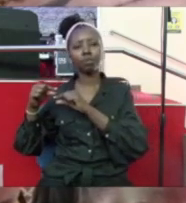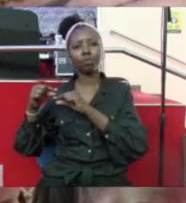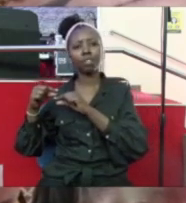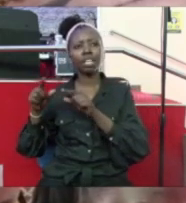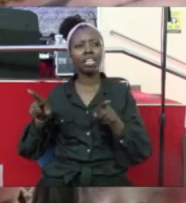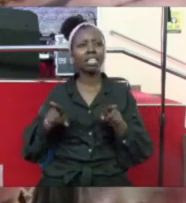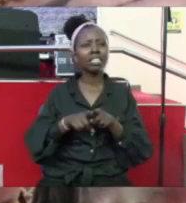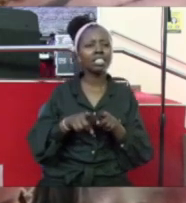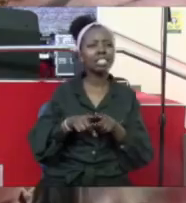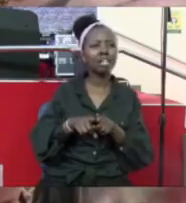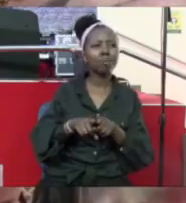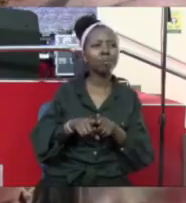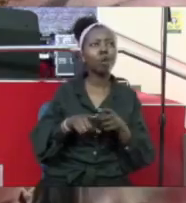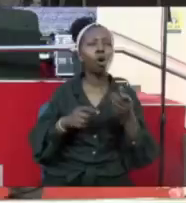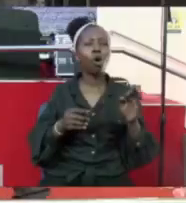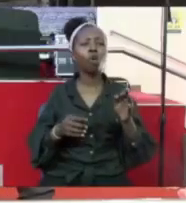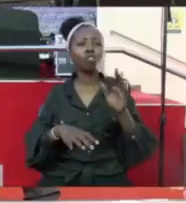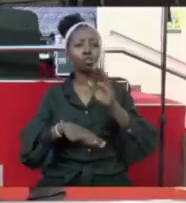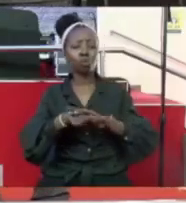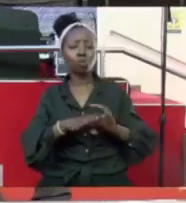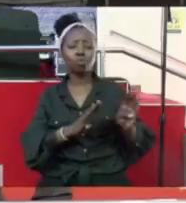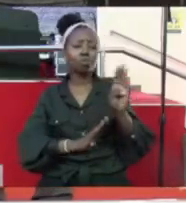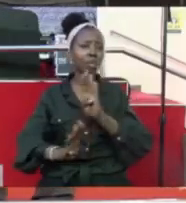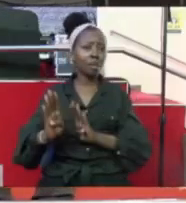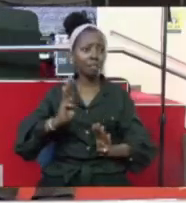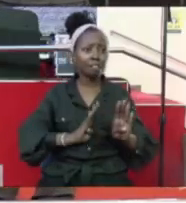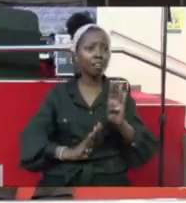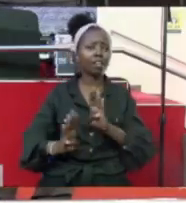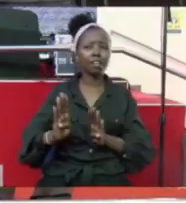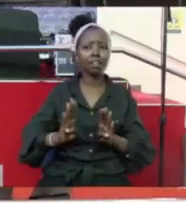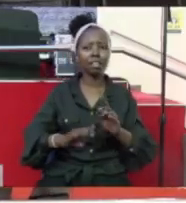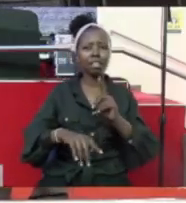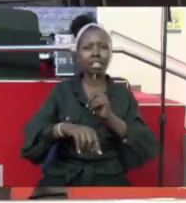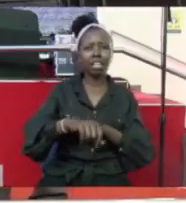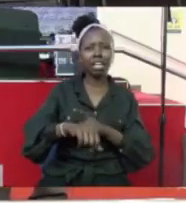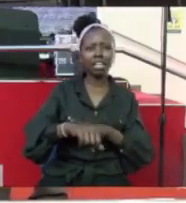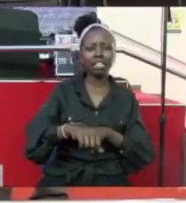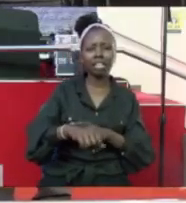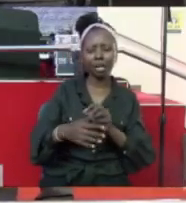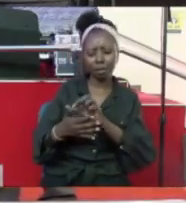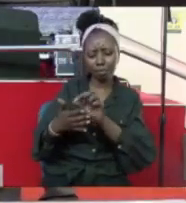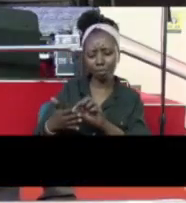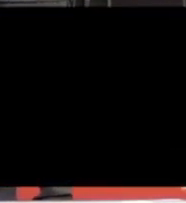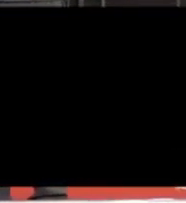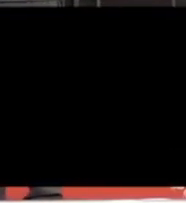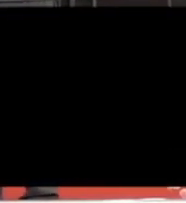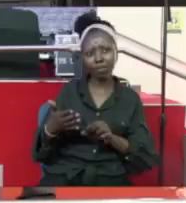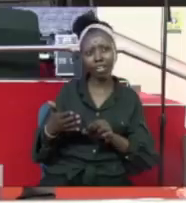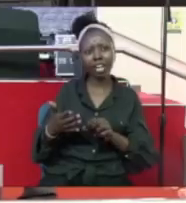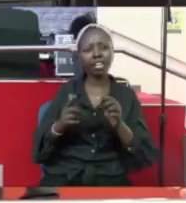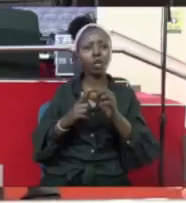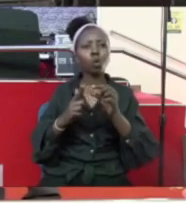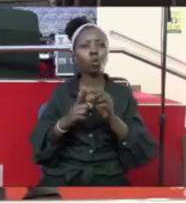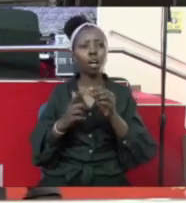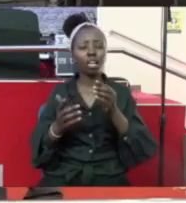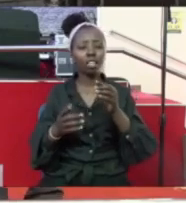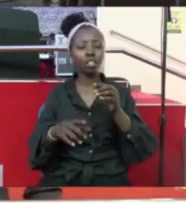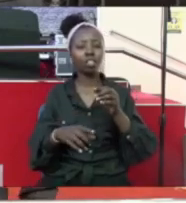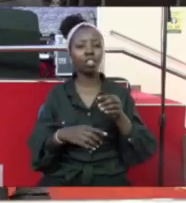values and virtues. Wa mambo ambayo alikuwa ni mazuri. And when we wrote tributes, na wakati tuliandika kumbukumbu